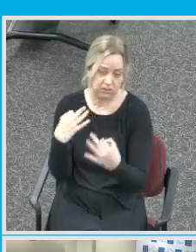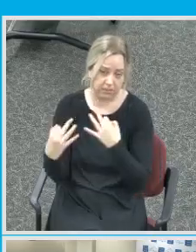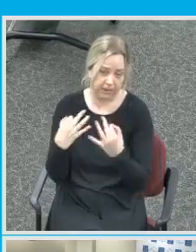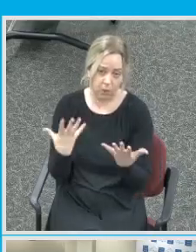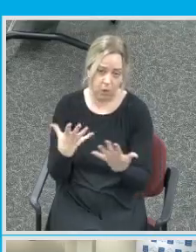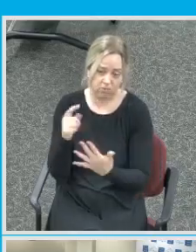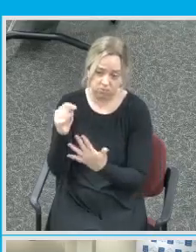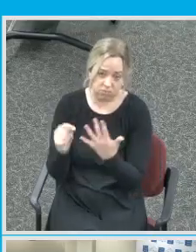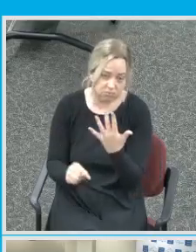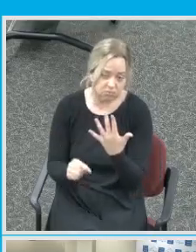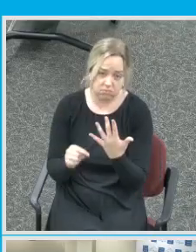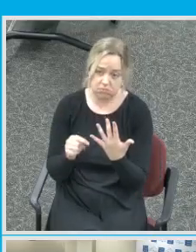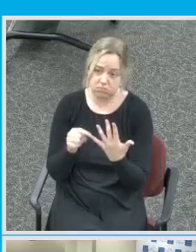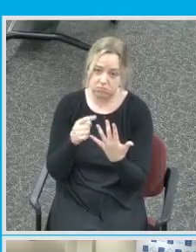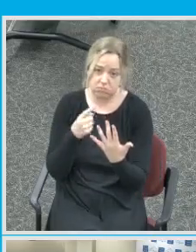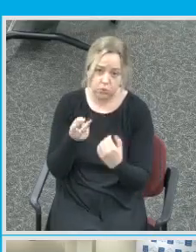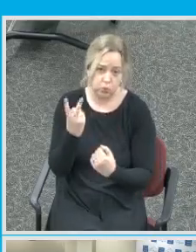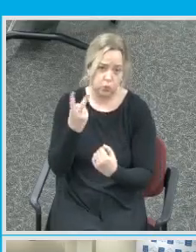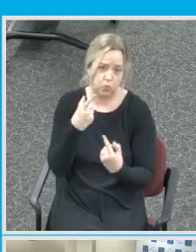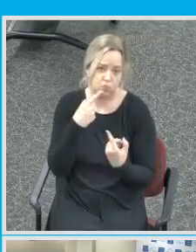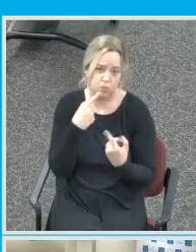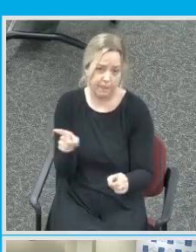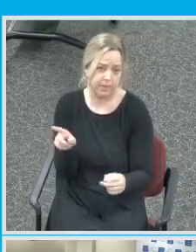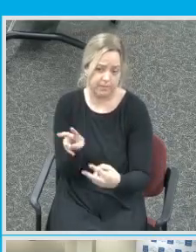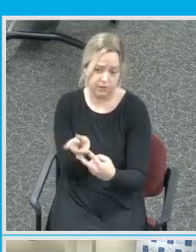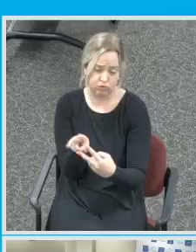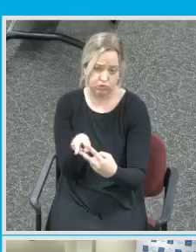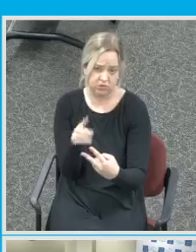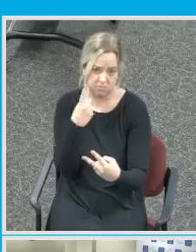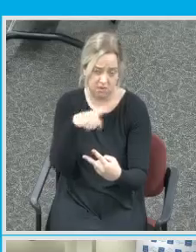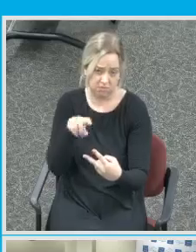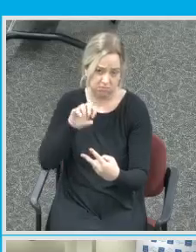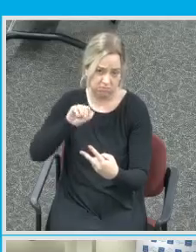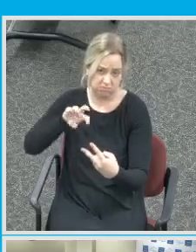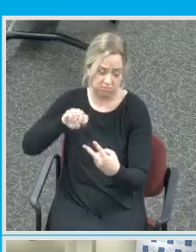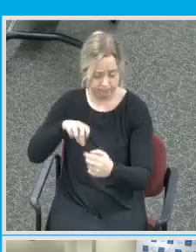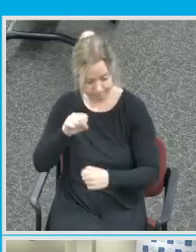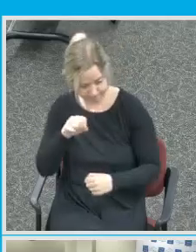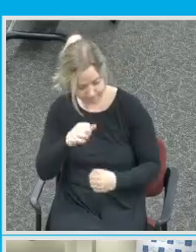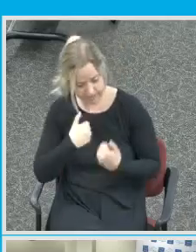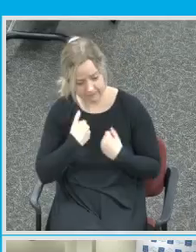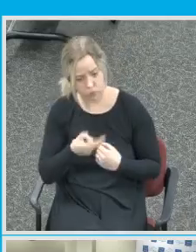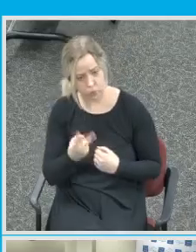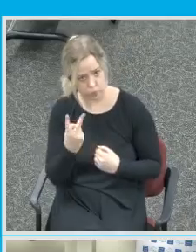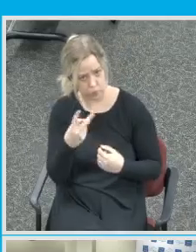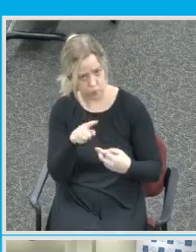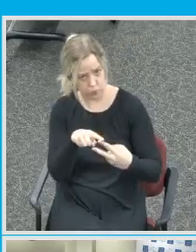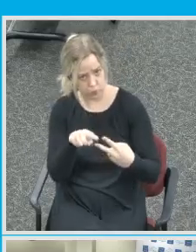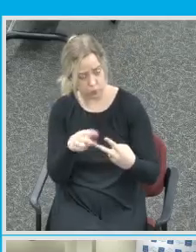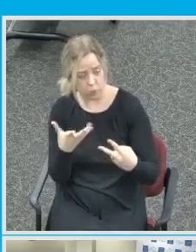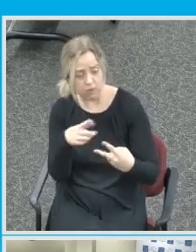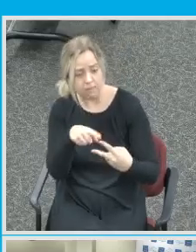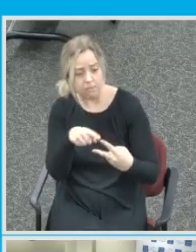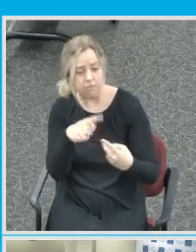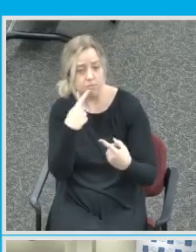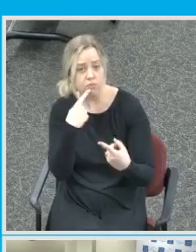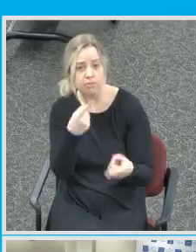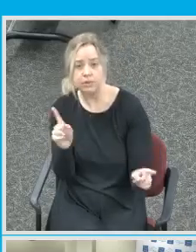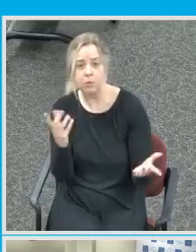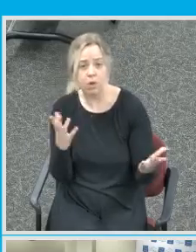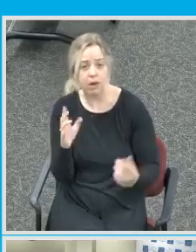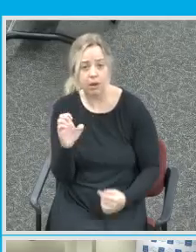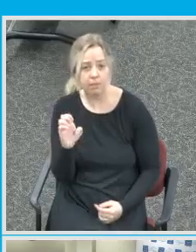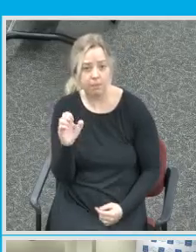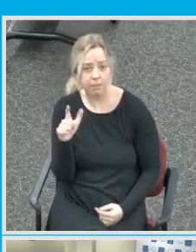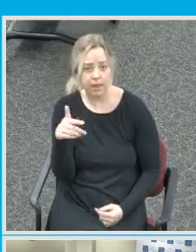they are, the two proclamations? I've got them sitting here. Sure. We have two today. The first is a proclamation of the El